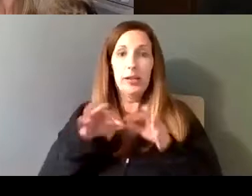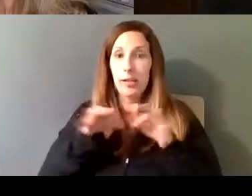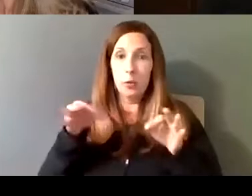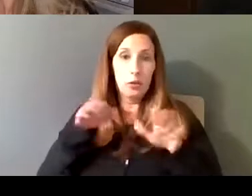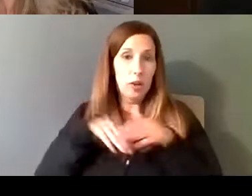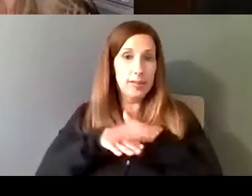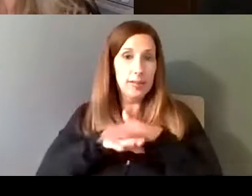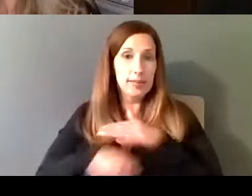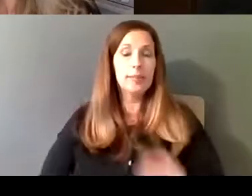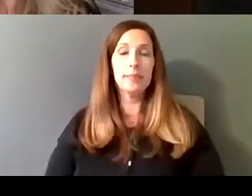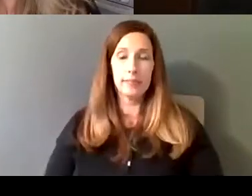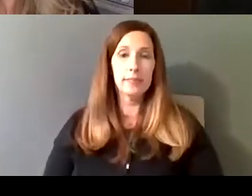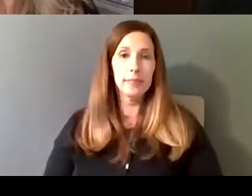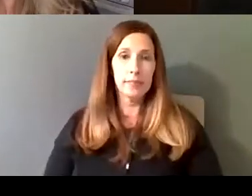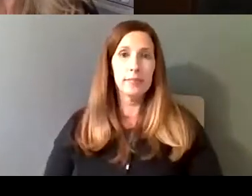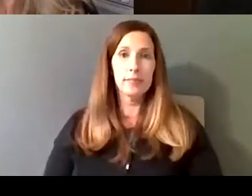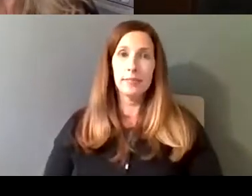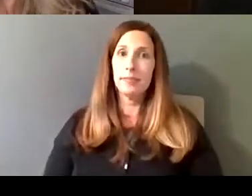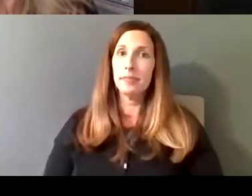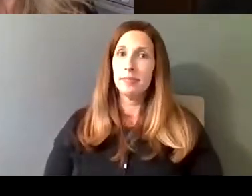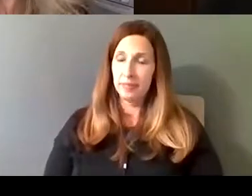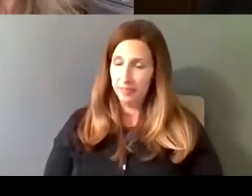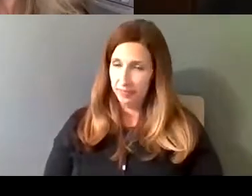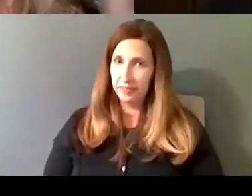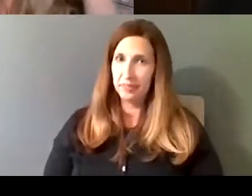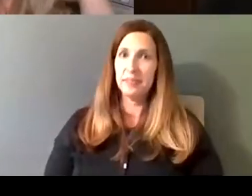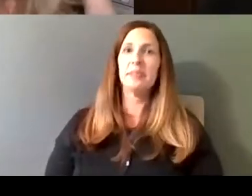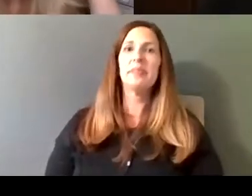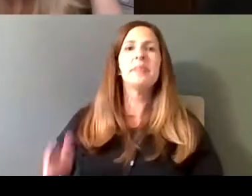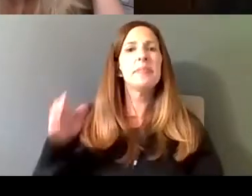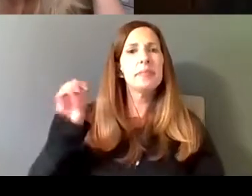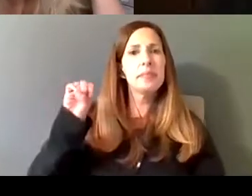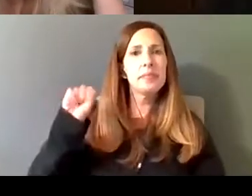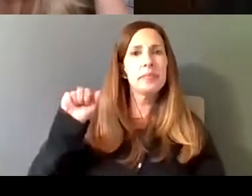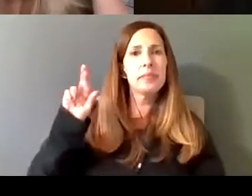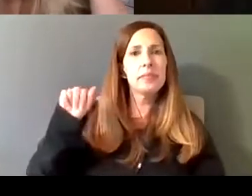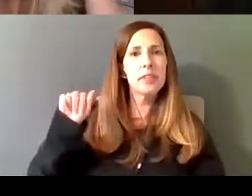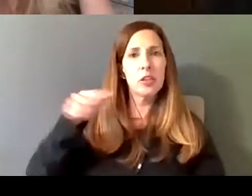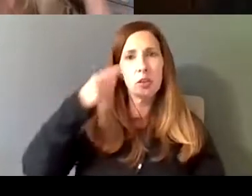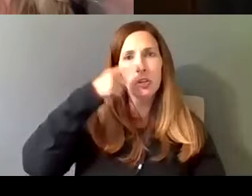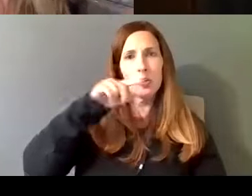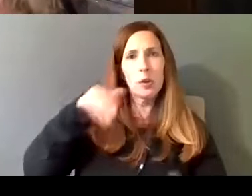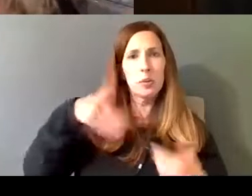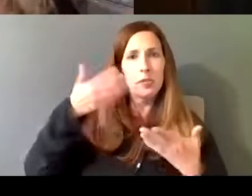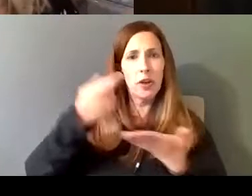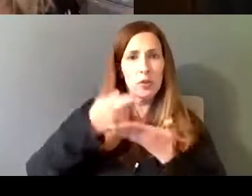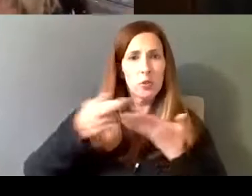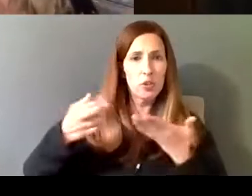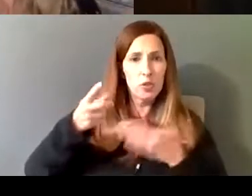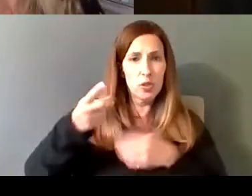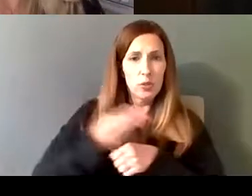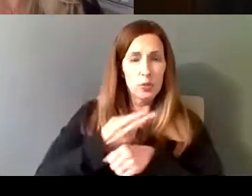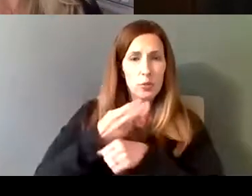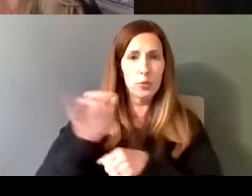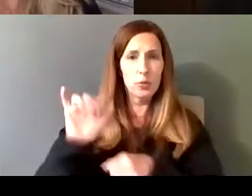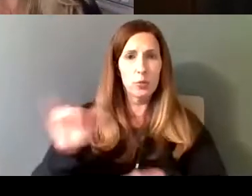access. Excellent. Sarah, would you like to provide some of the resources that you all use as